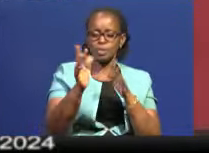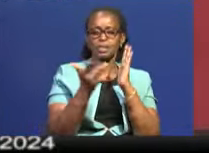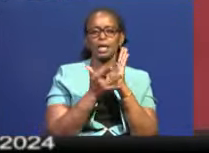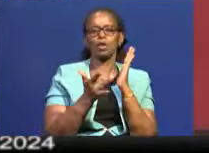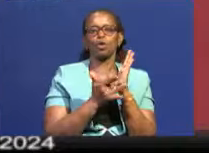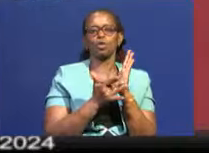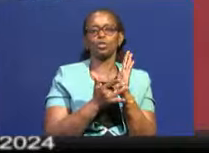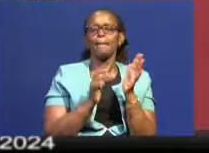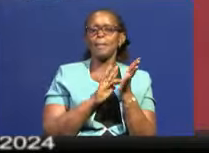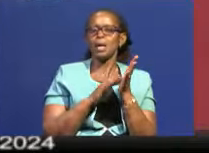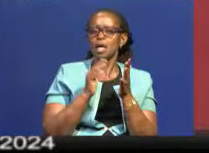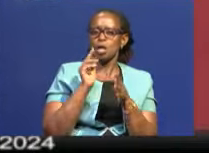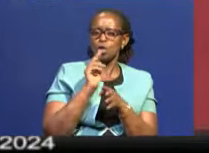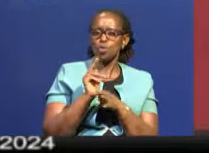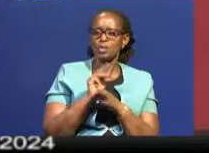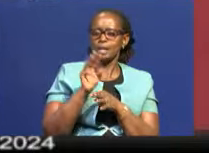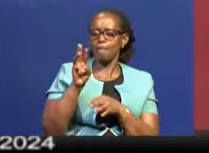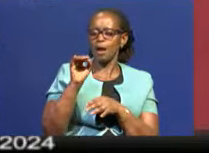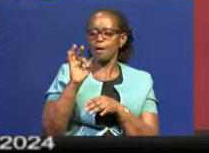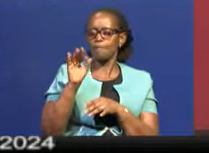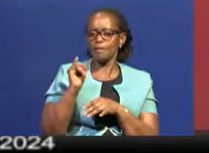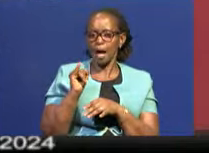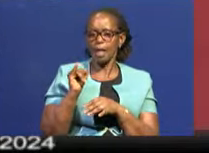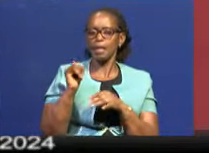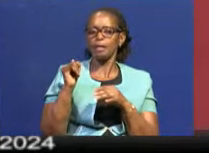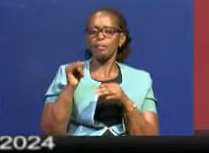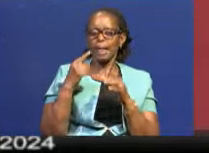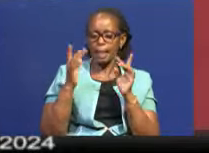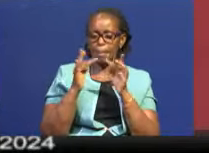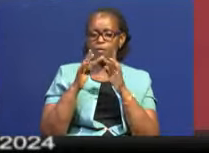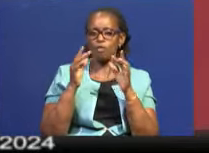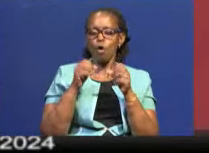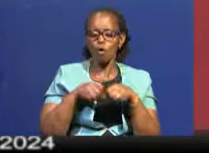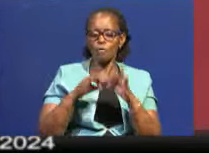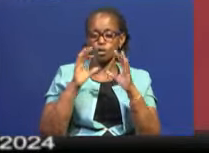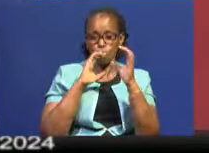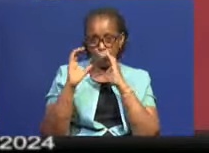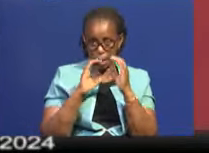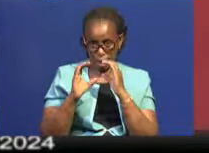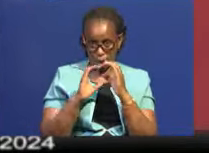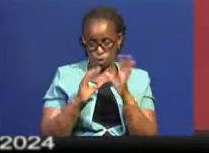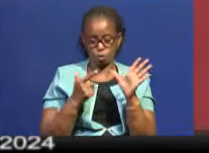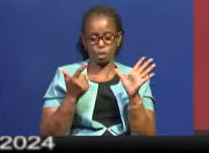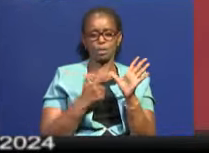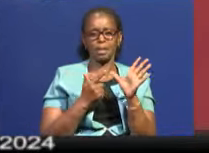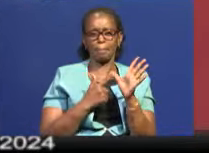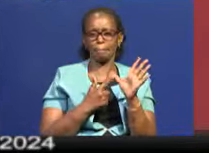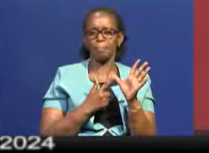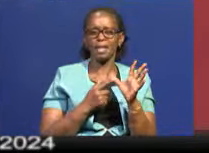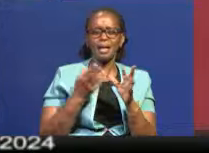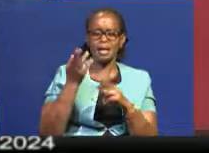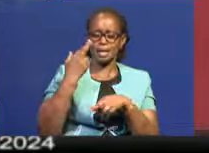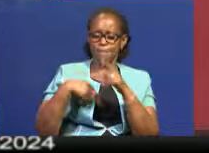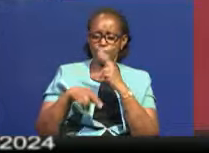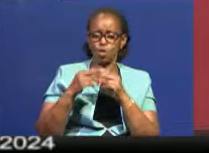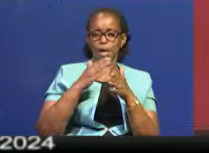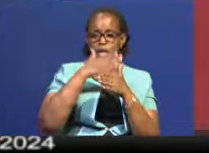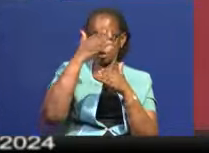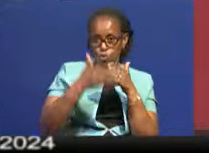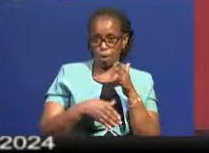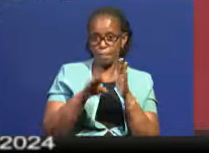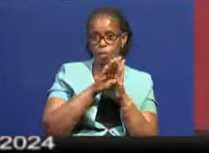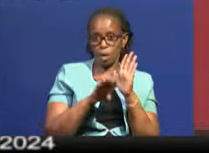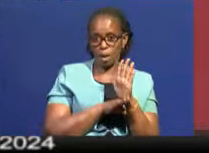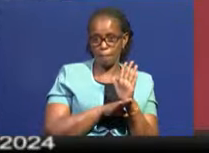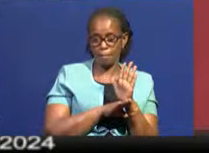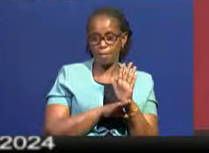will entail use of Wi-Fi emails for efficient communication. Five, reviewing the insurance schemes, especially